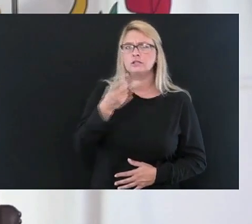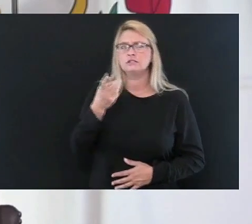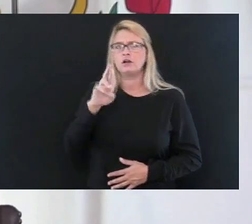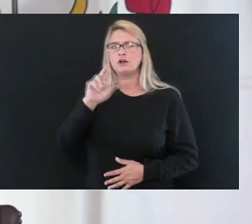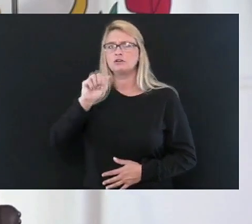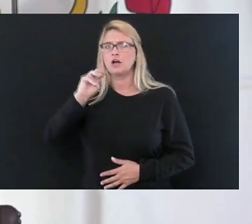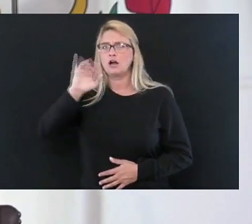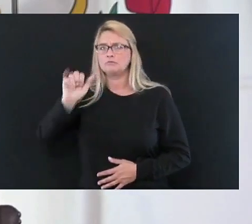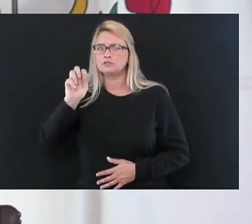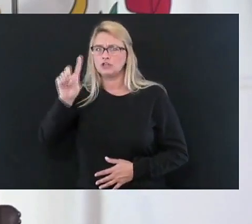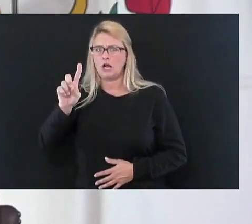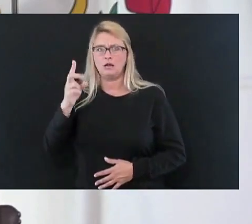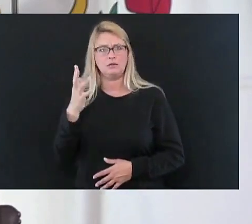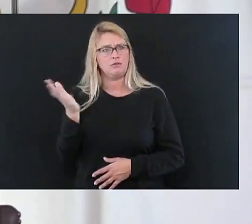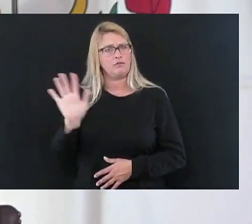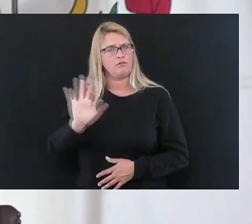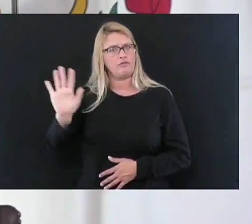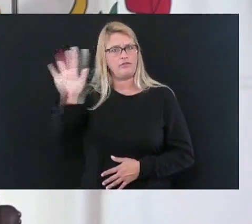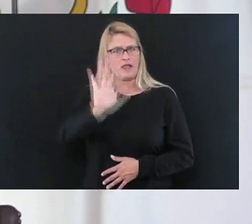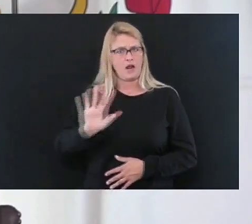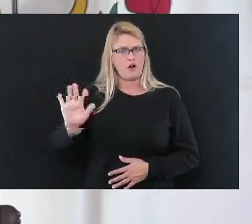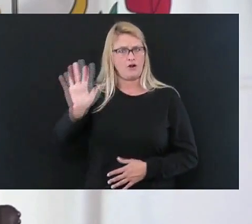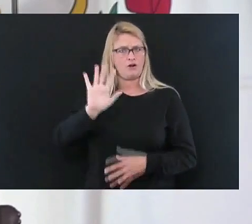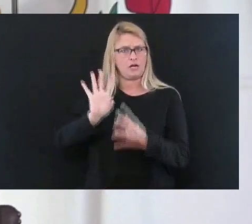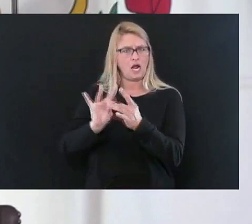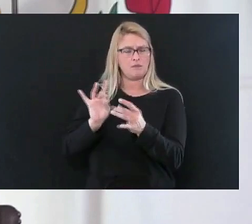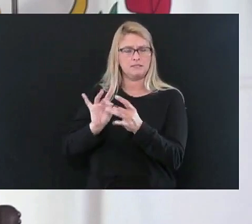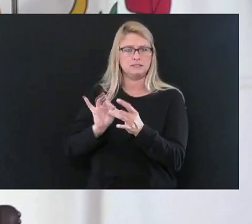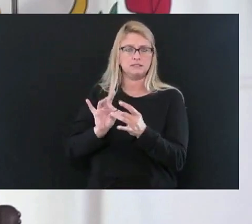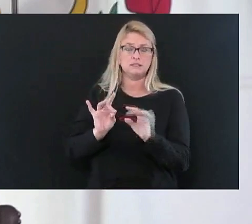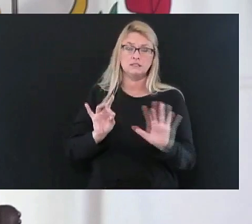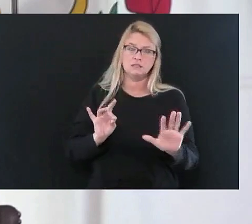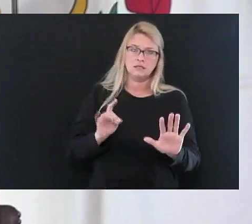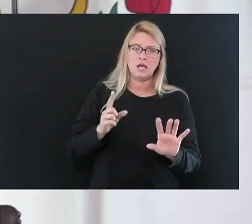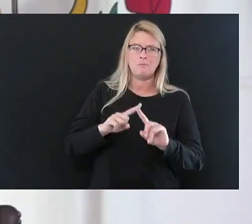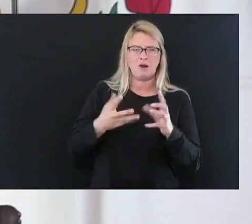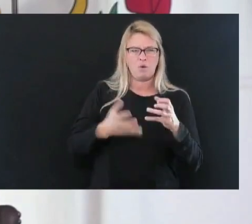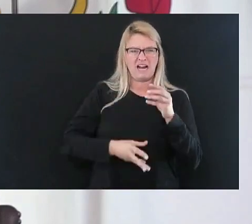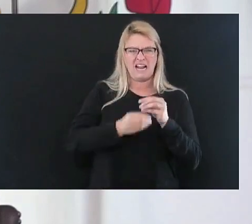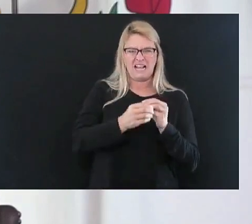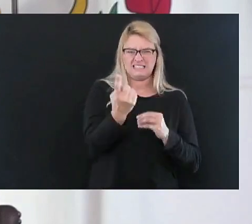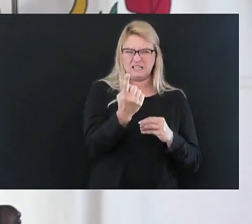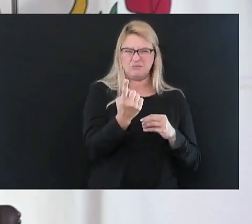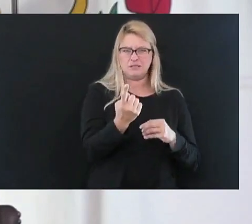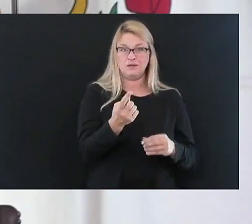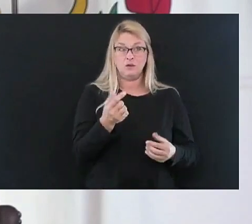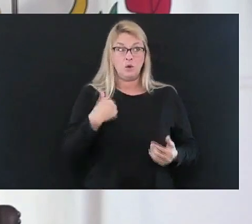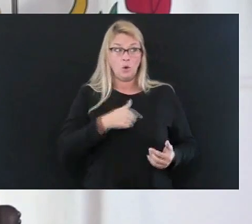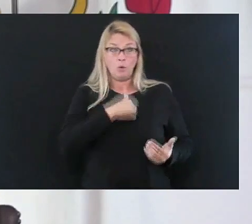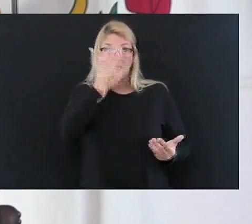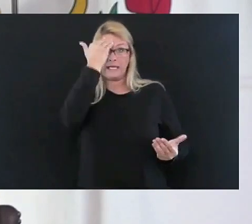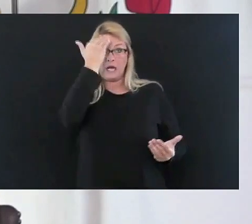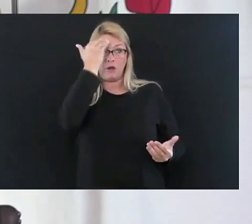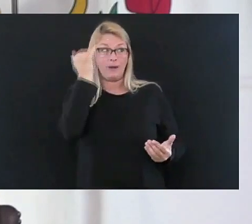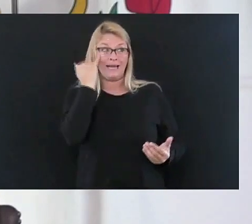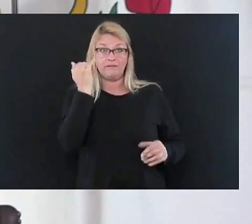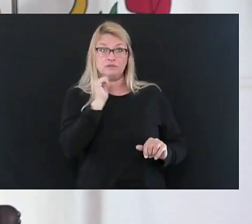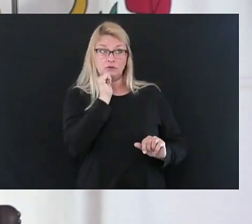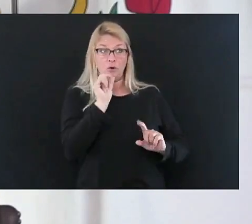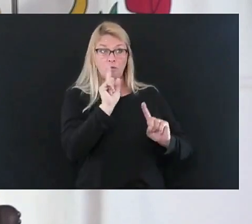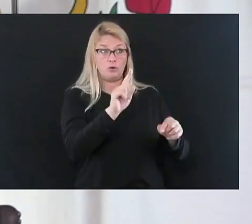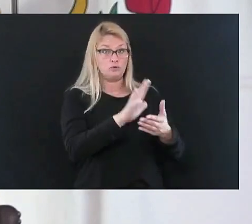this. You know, we all know the downside if we don't go to school. We all know, you know,